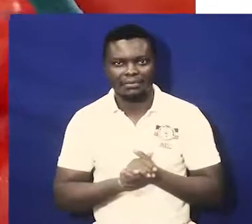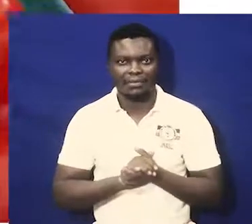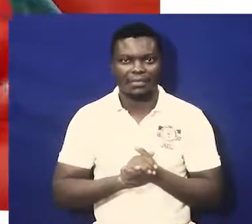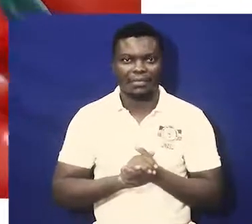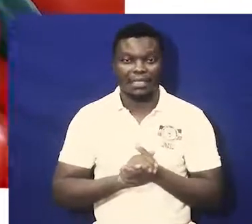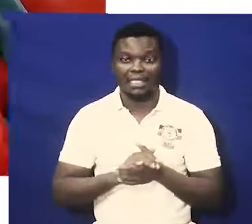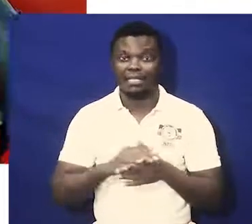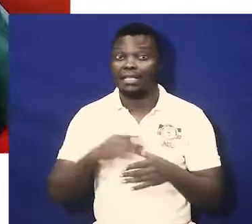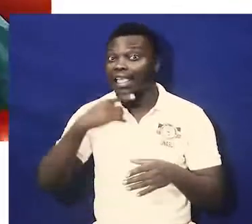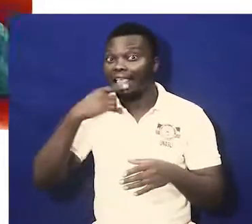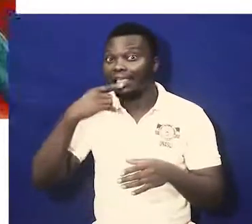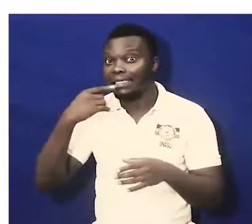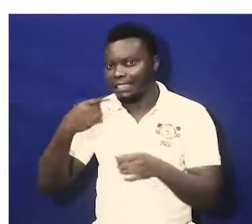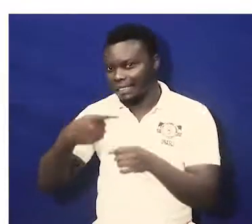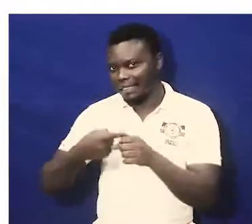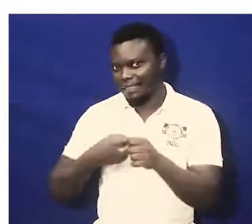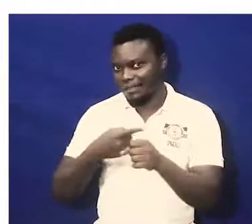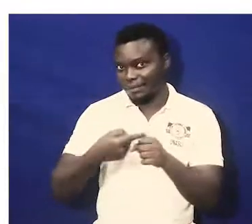tomatoes.